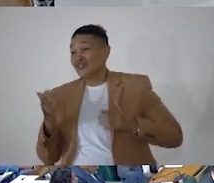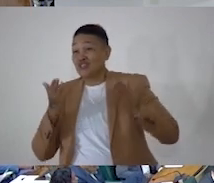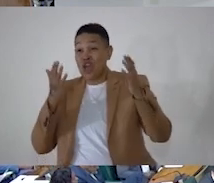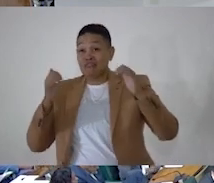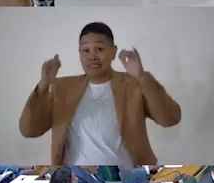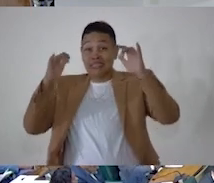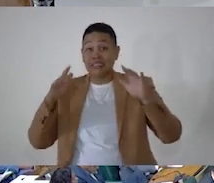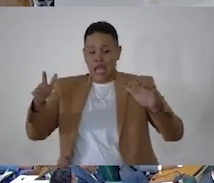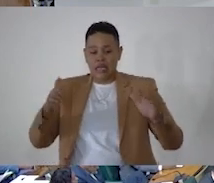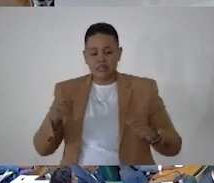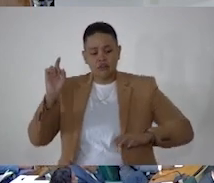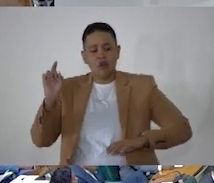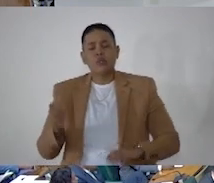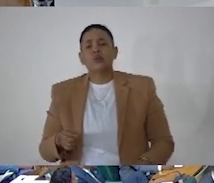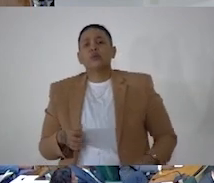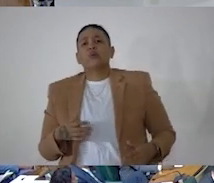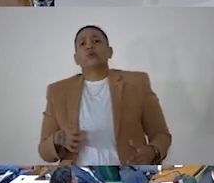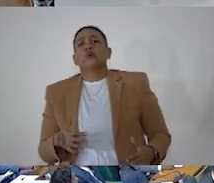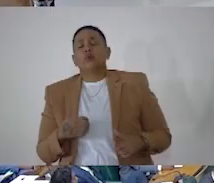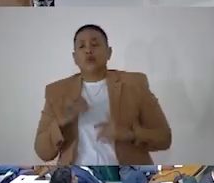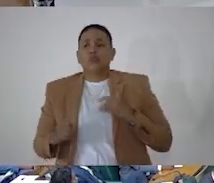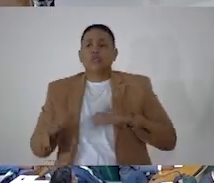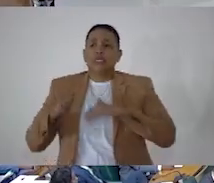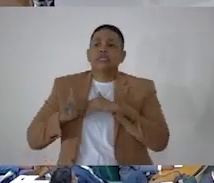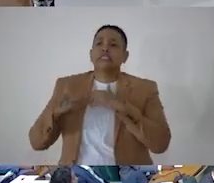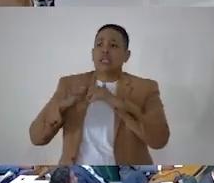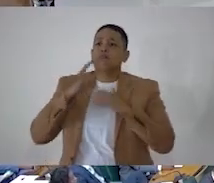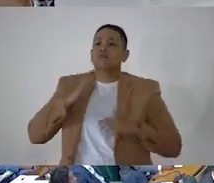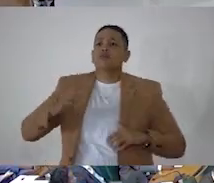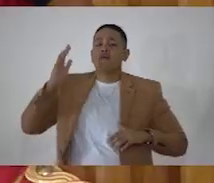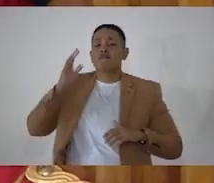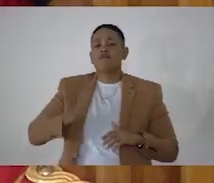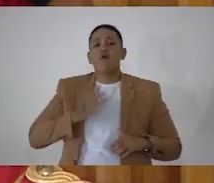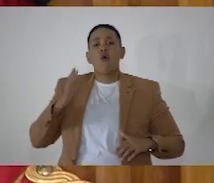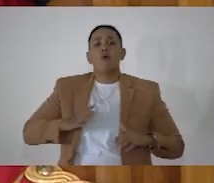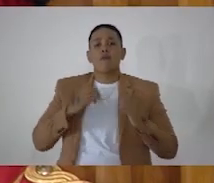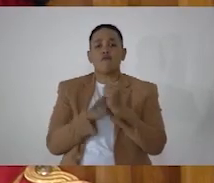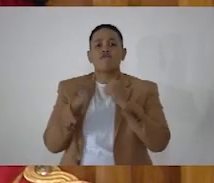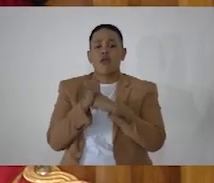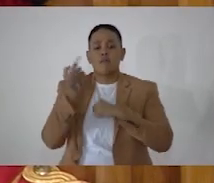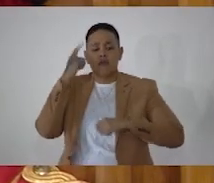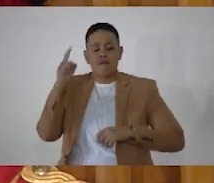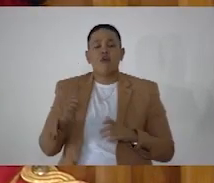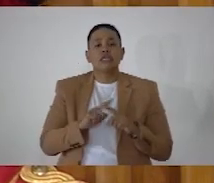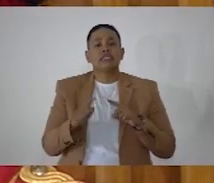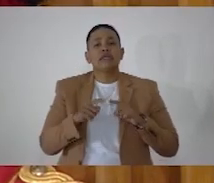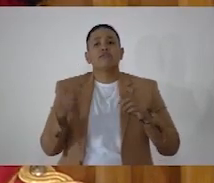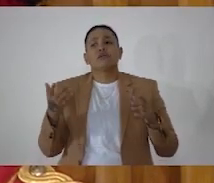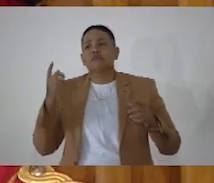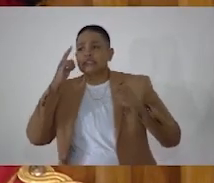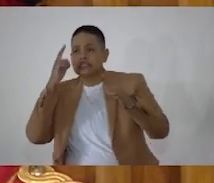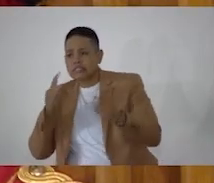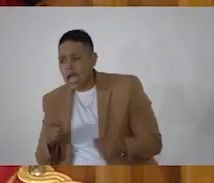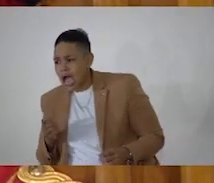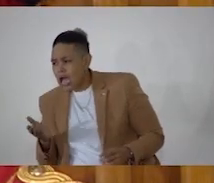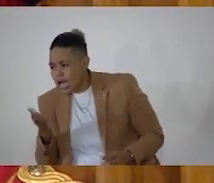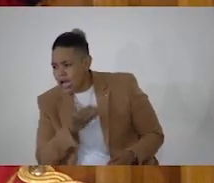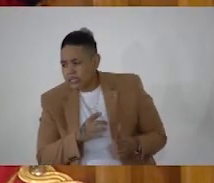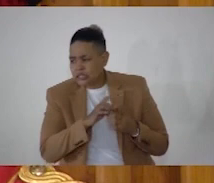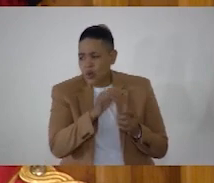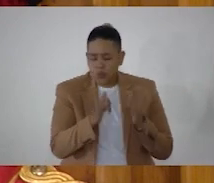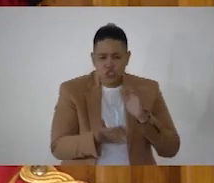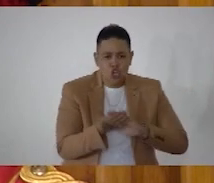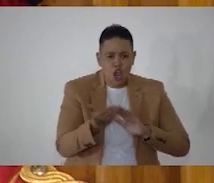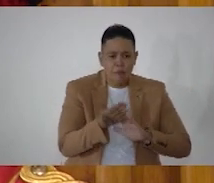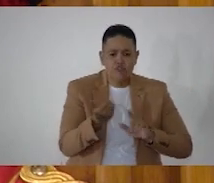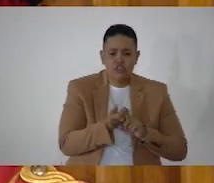Standards Rules, which establish a formal framework for the parameters and targets against which